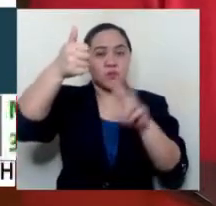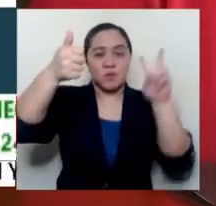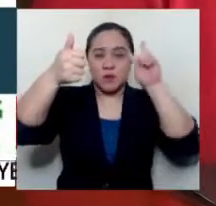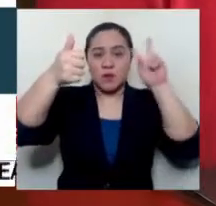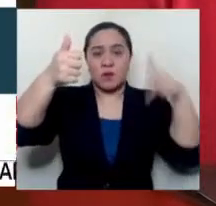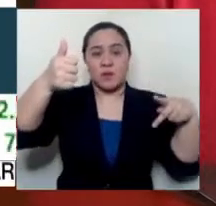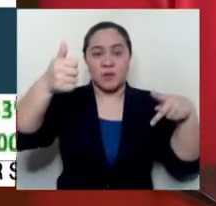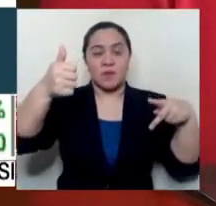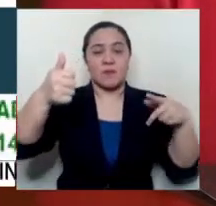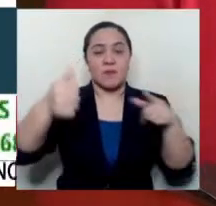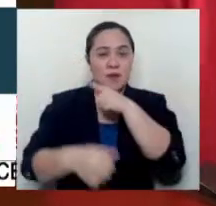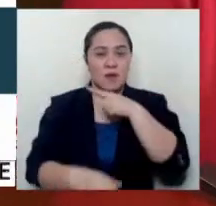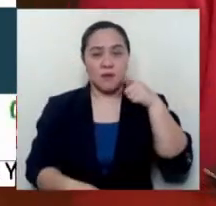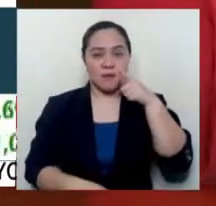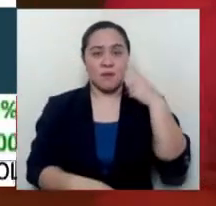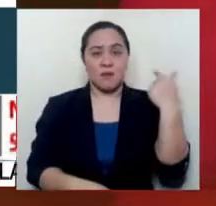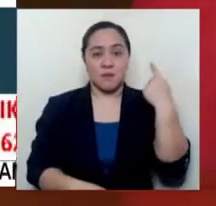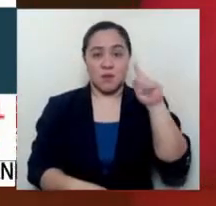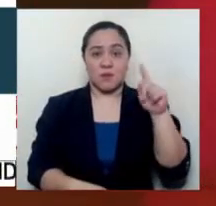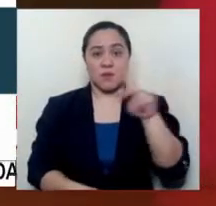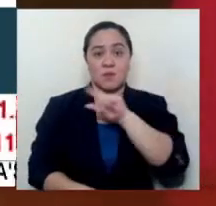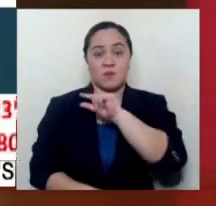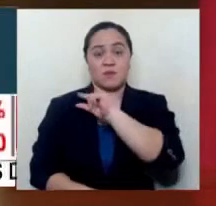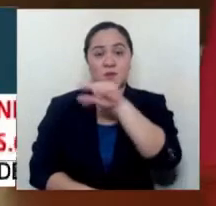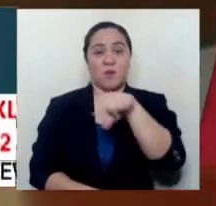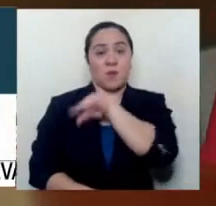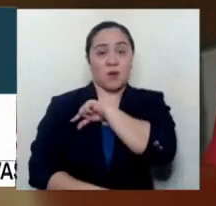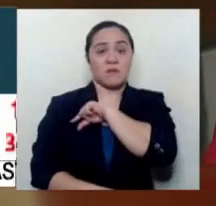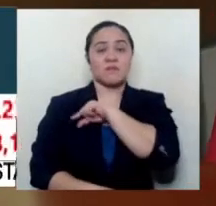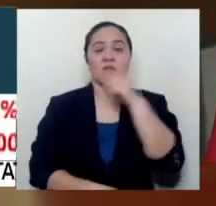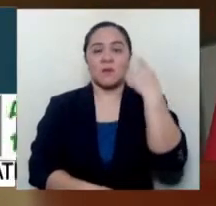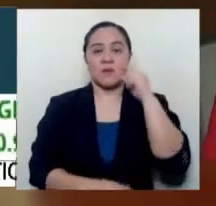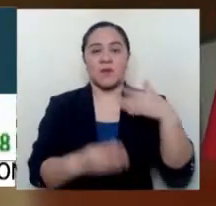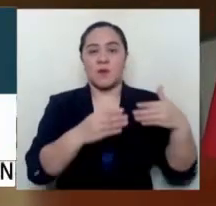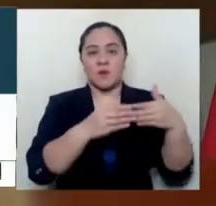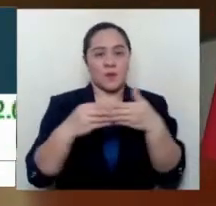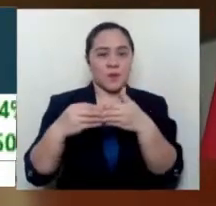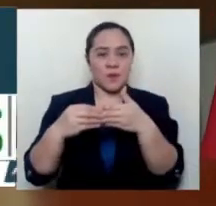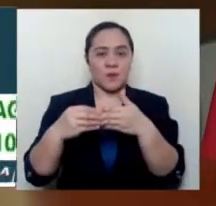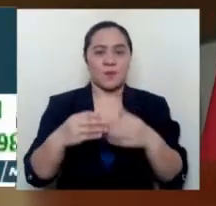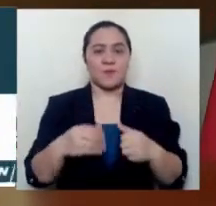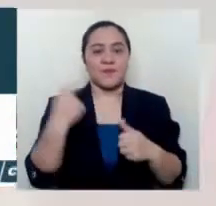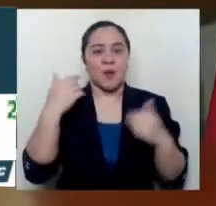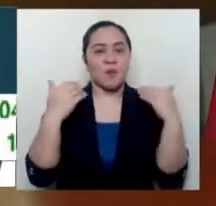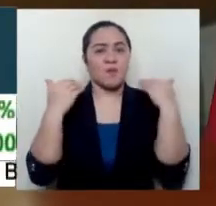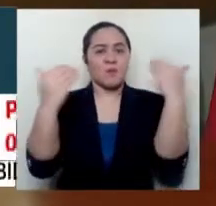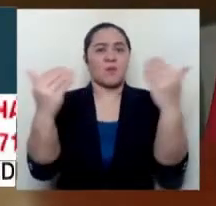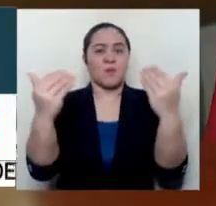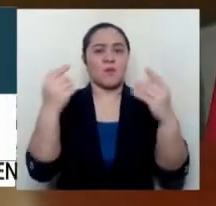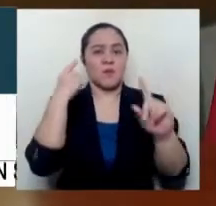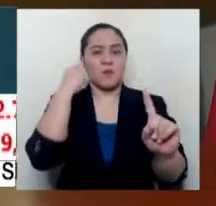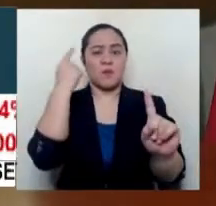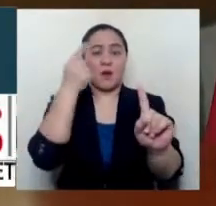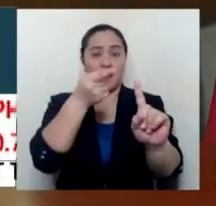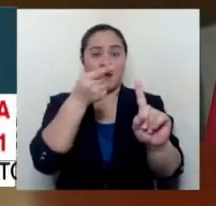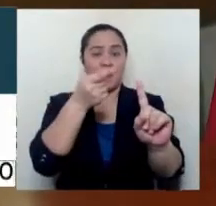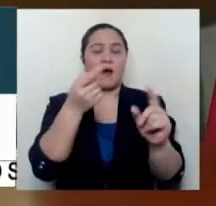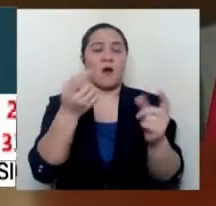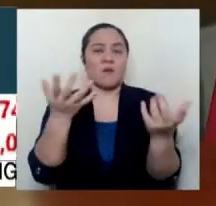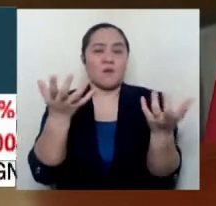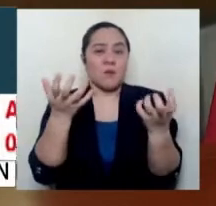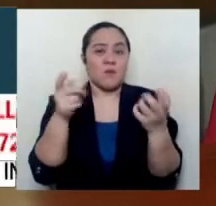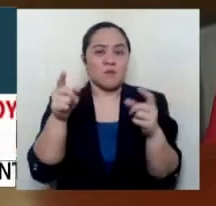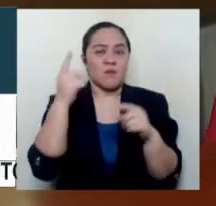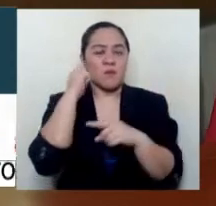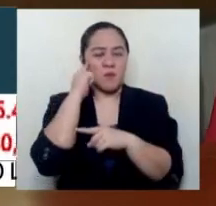you know, has the qualities for leadership in pushing the agenda forward. I will